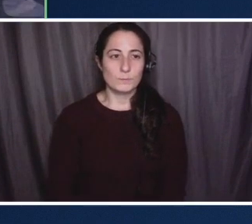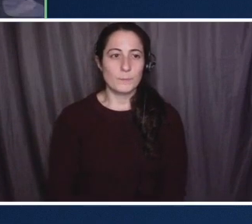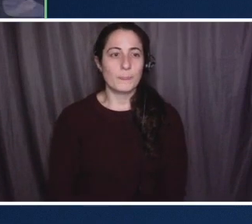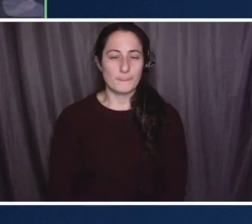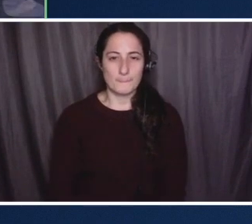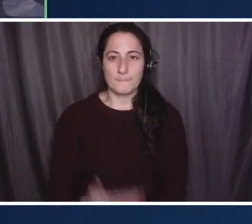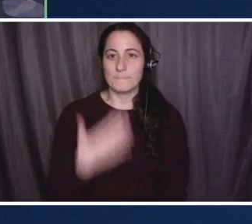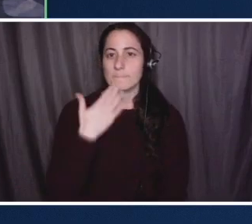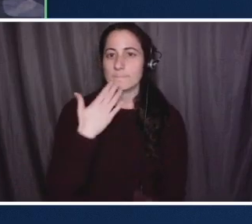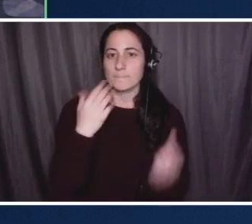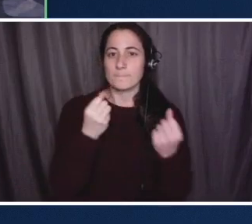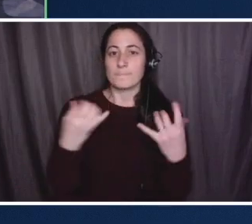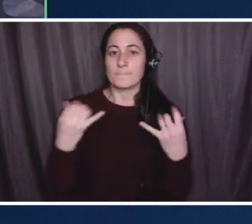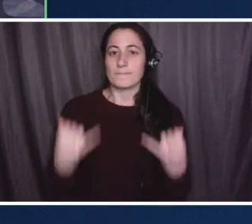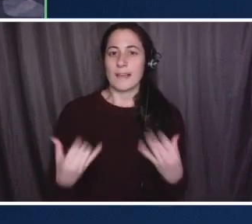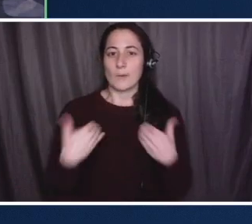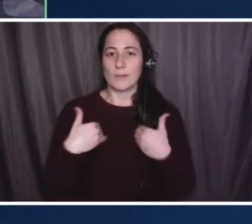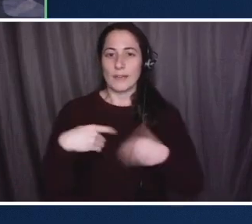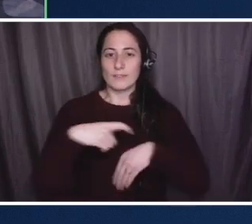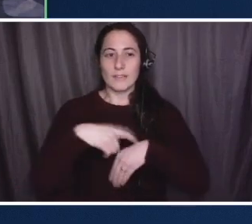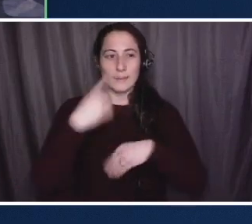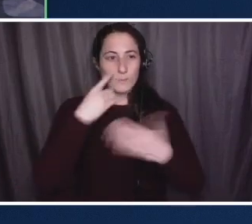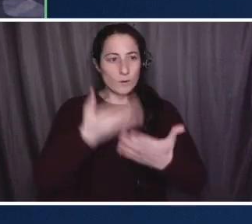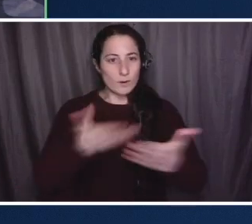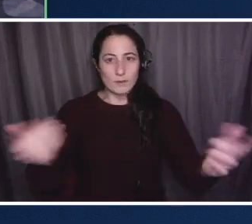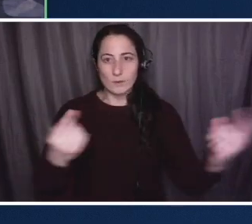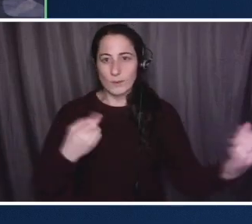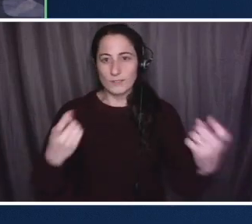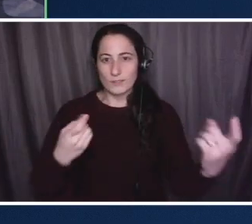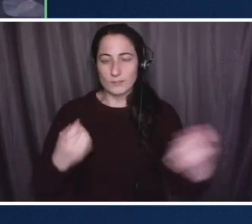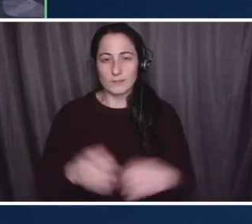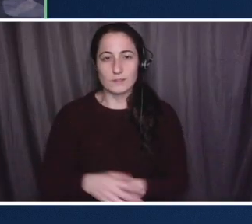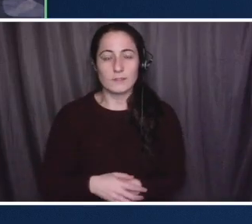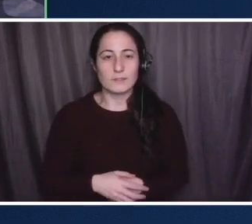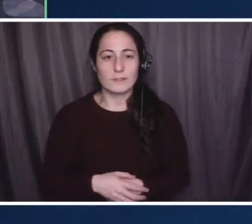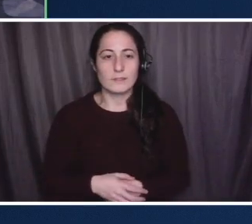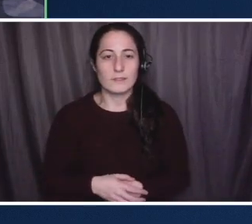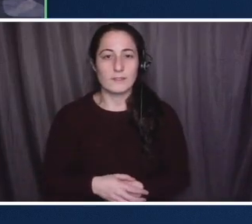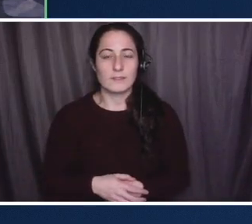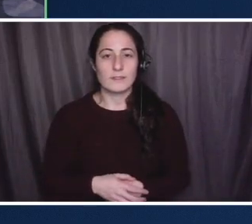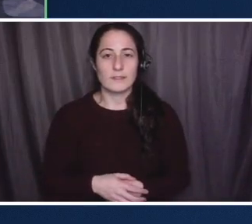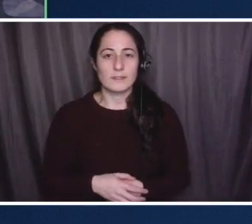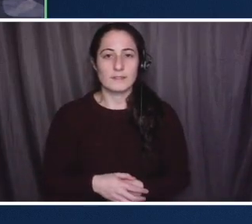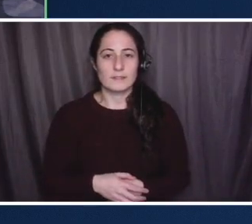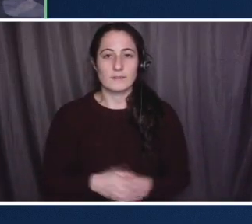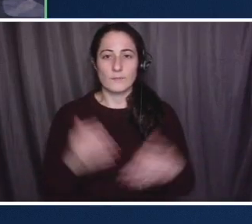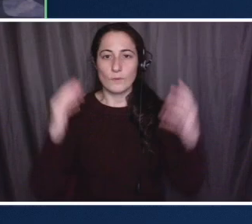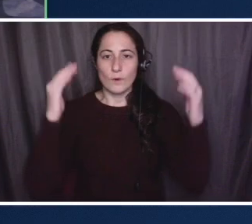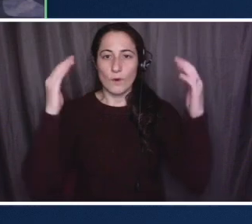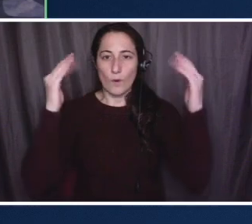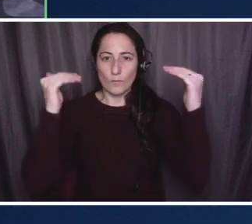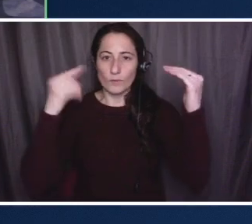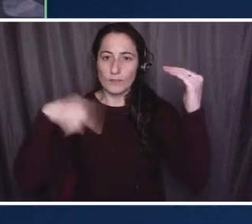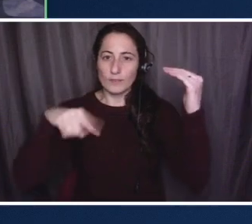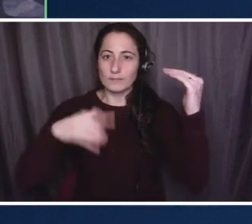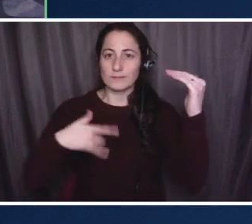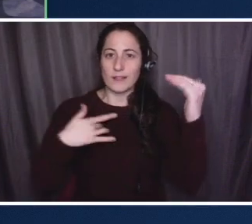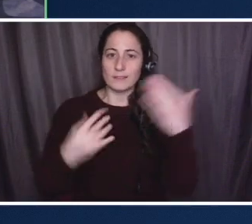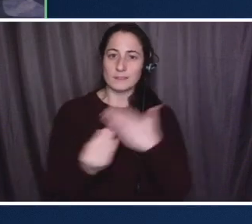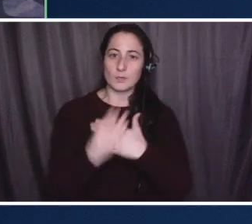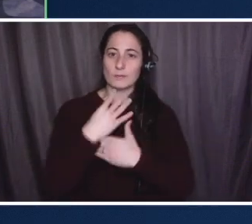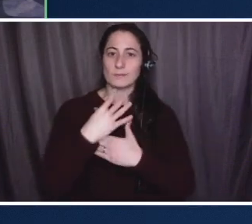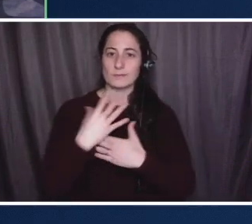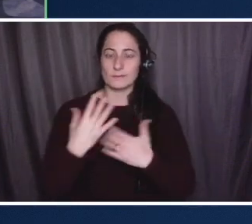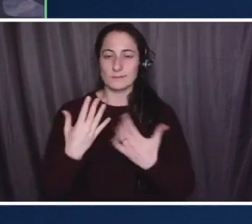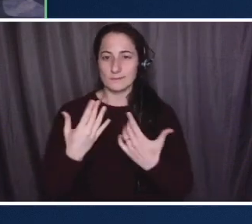have time to take a couple of questions from the audience. I hope that this has been as inspiring for you as it has been for me, and that